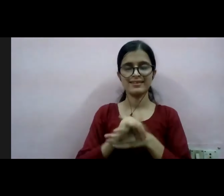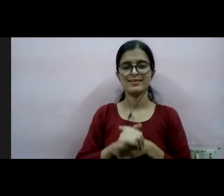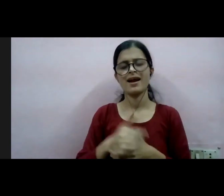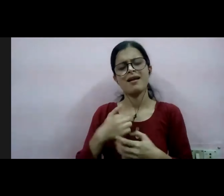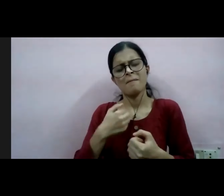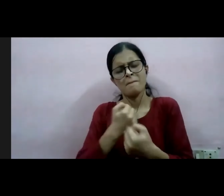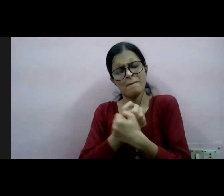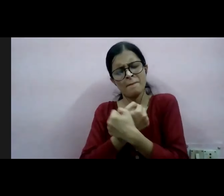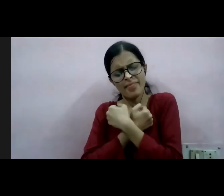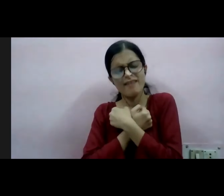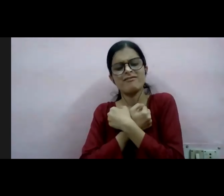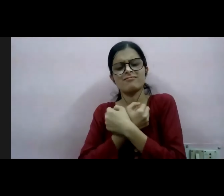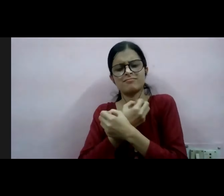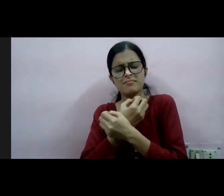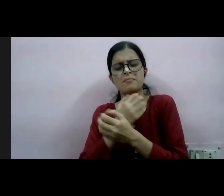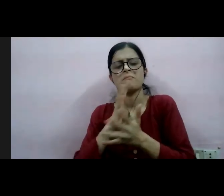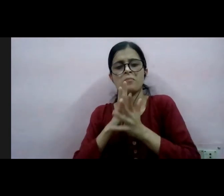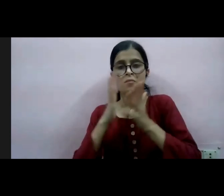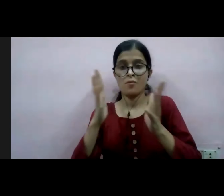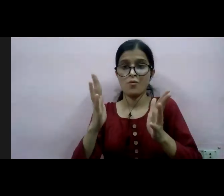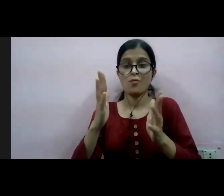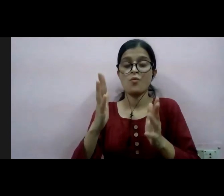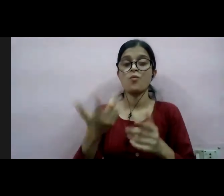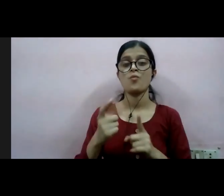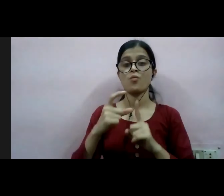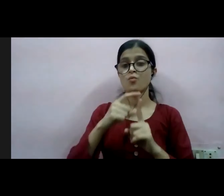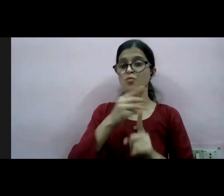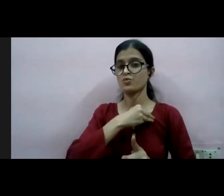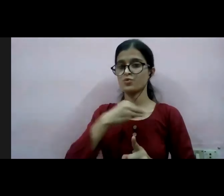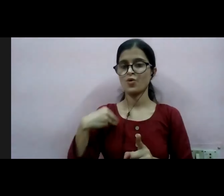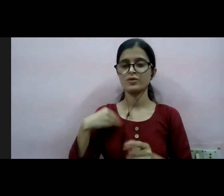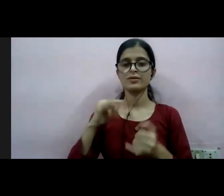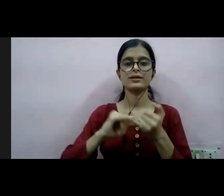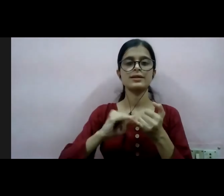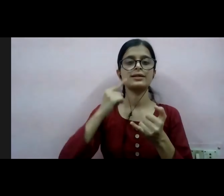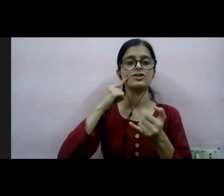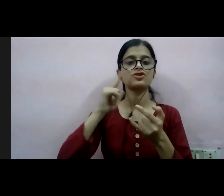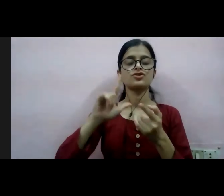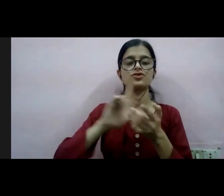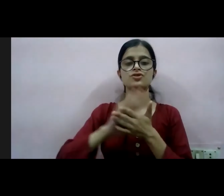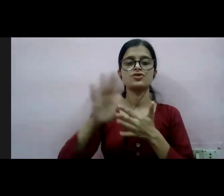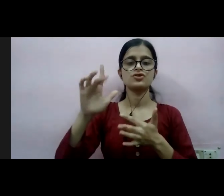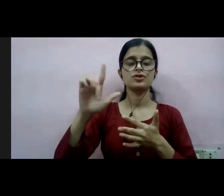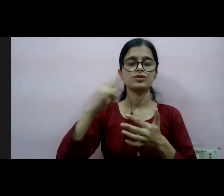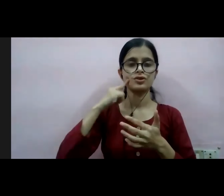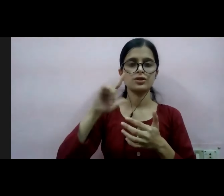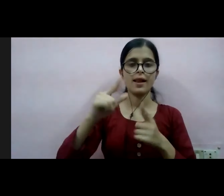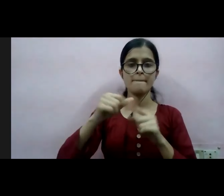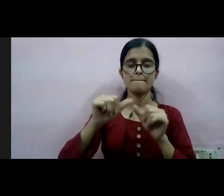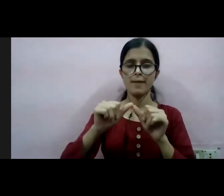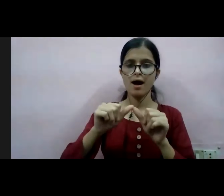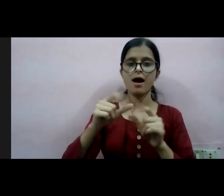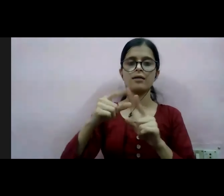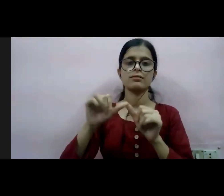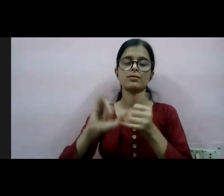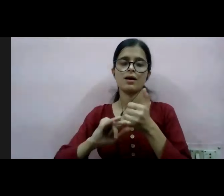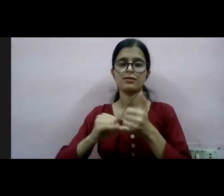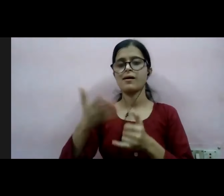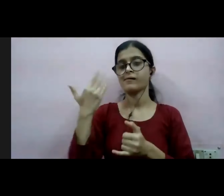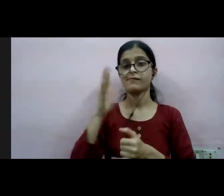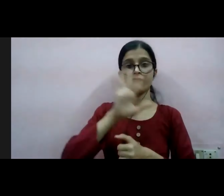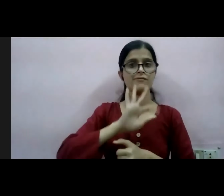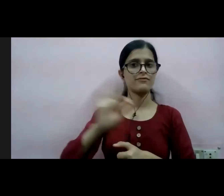person, Ms. Dr. Shilpa Das, who has been with us last week and has